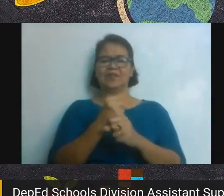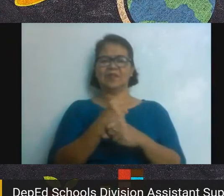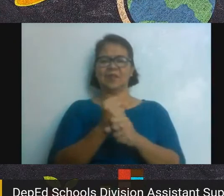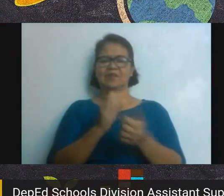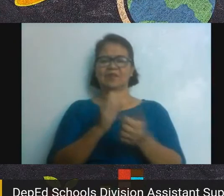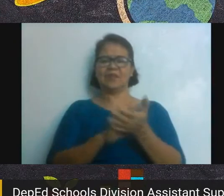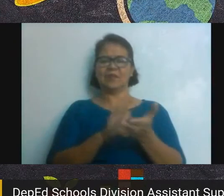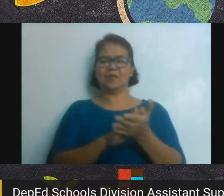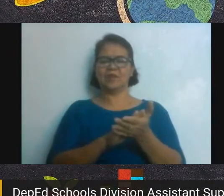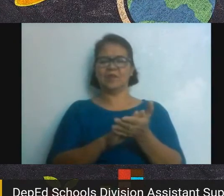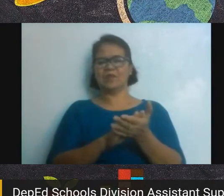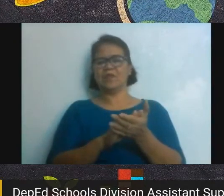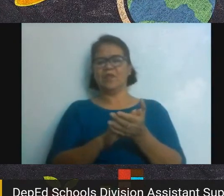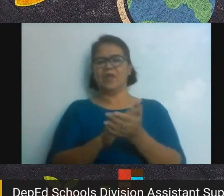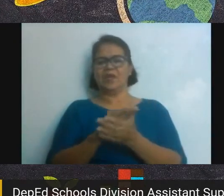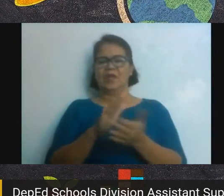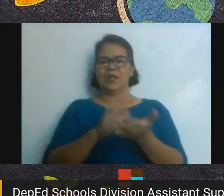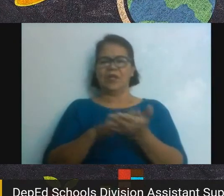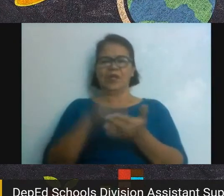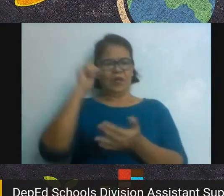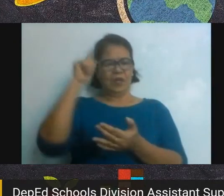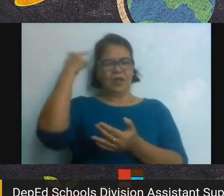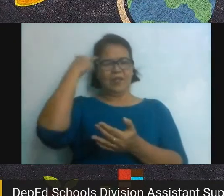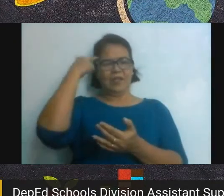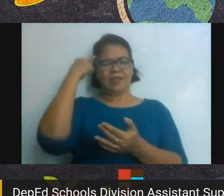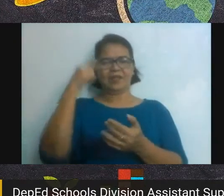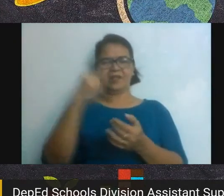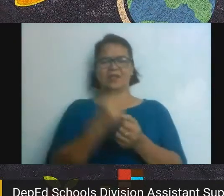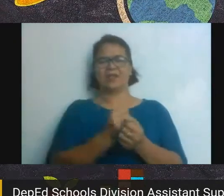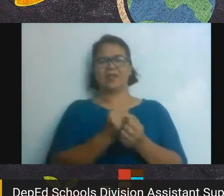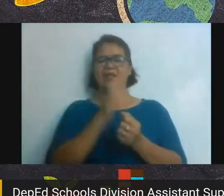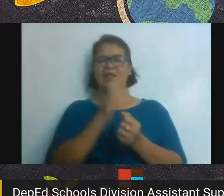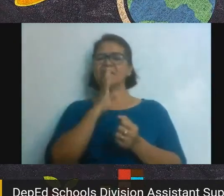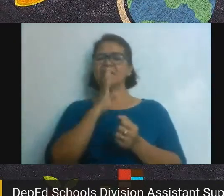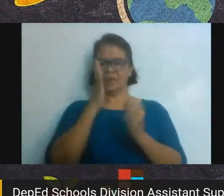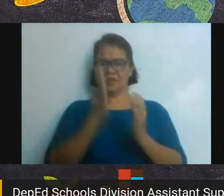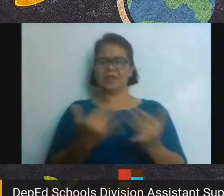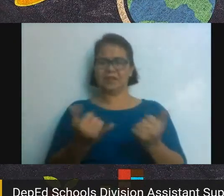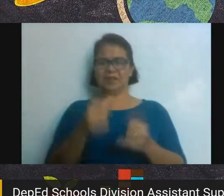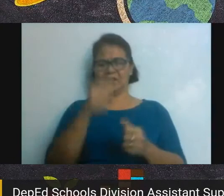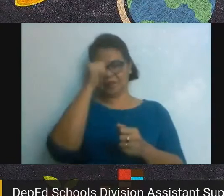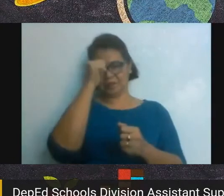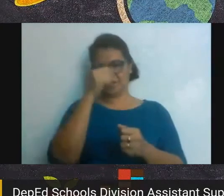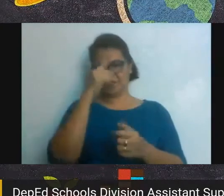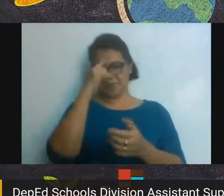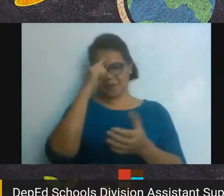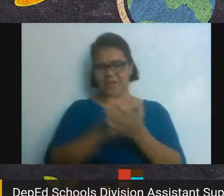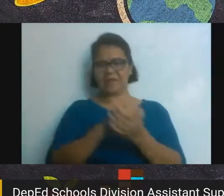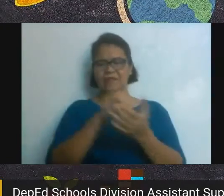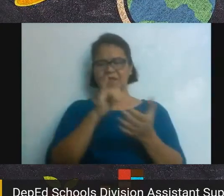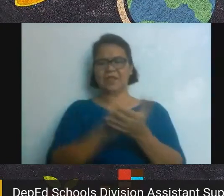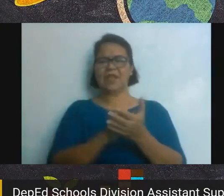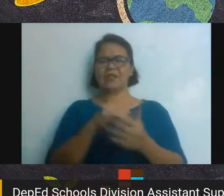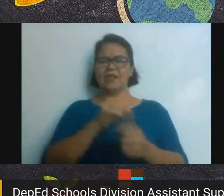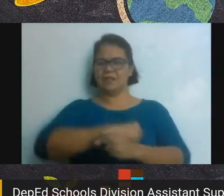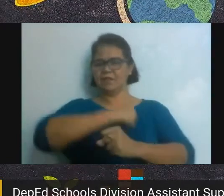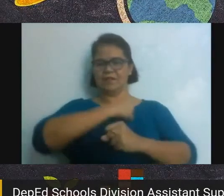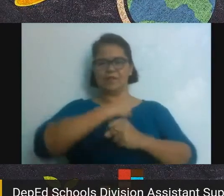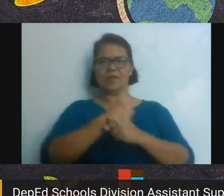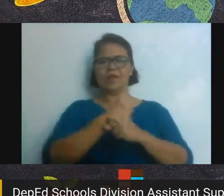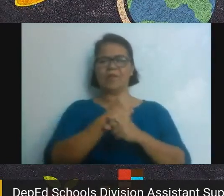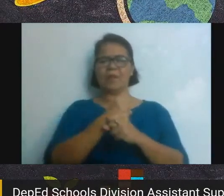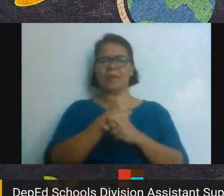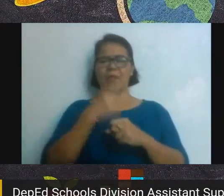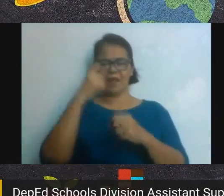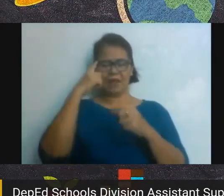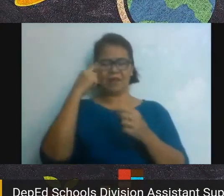governance. Our resource person believes that a strong rewards and recognition system is an effective